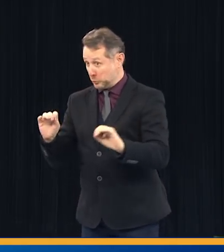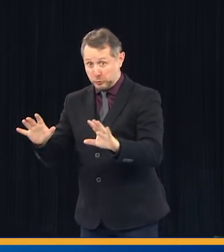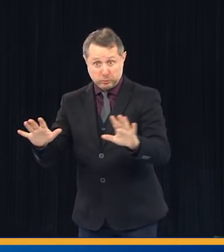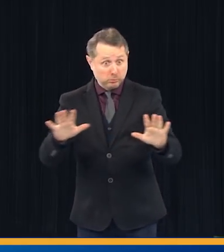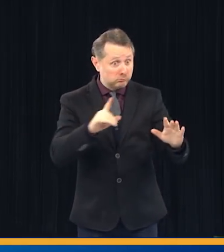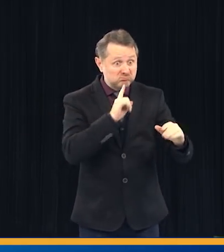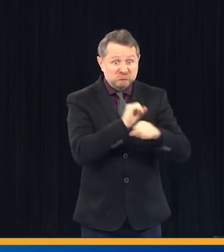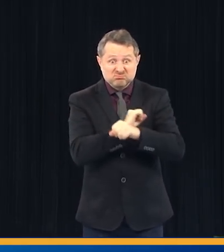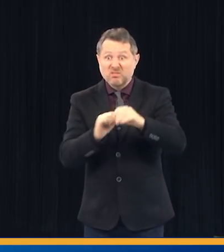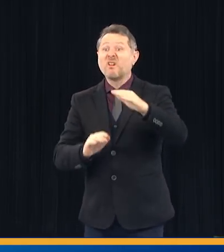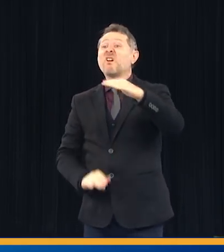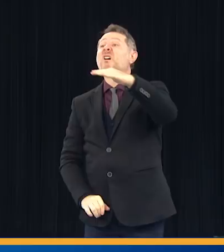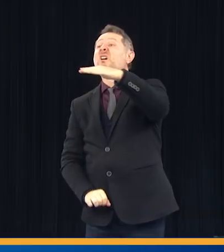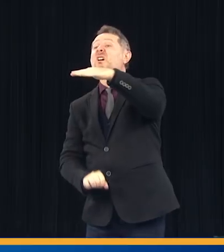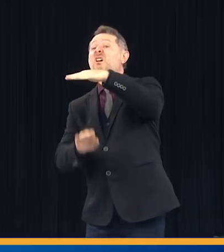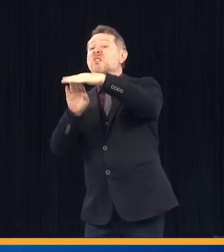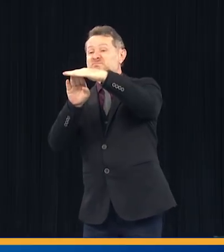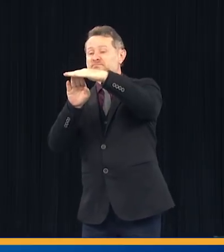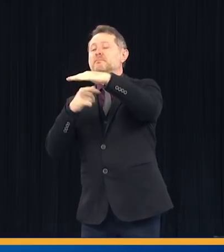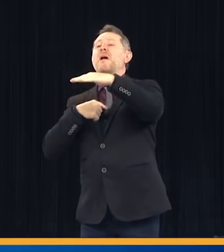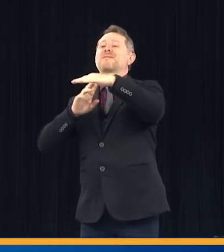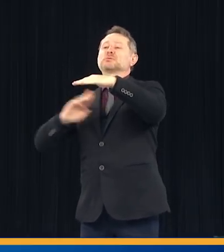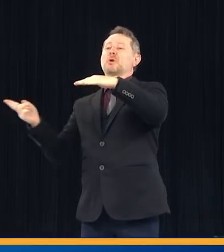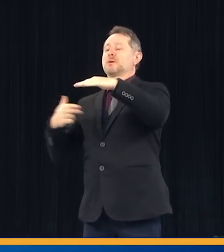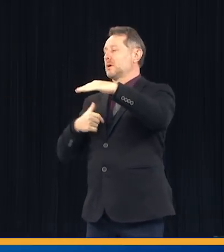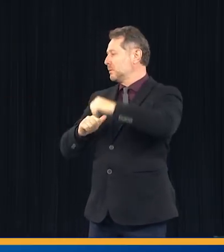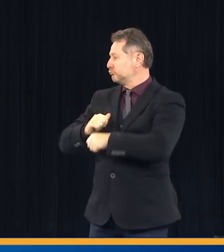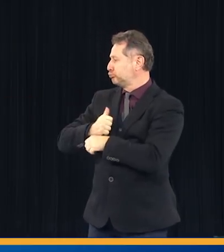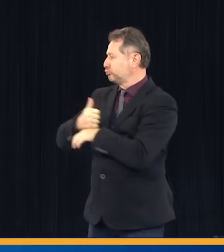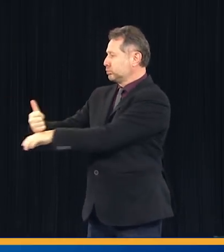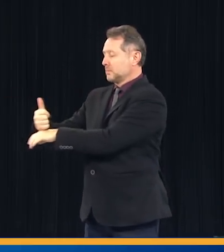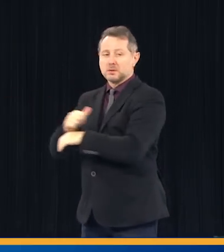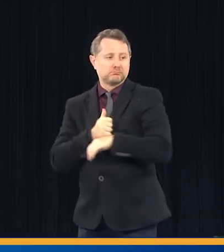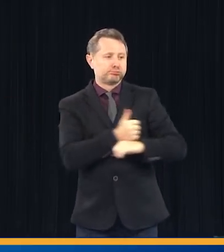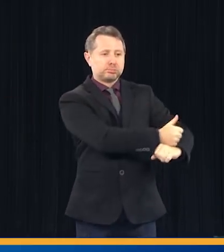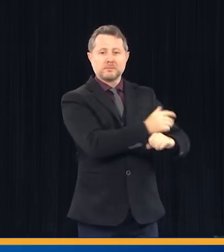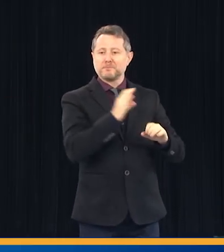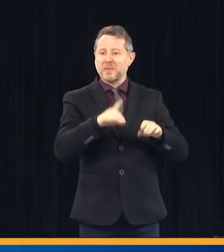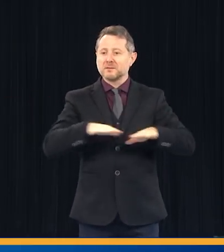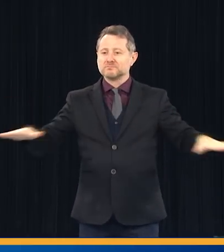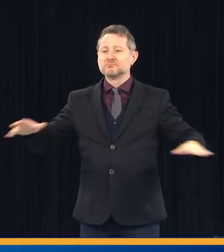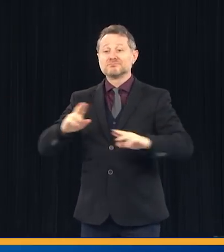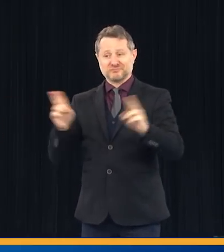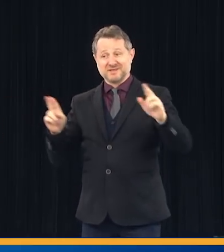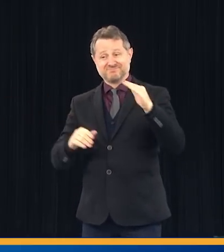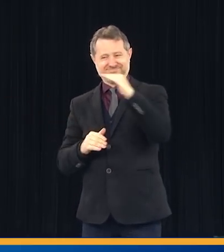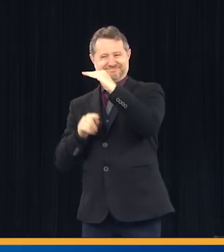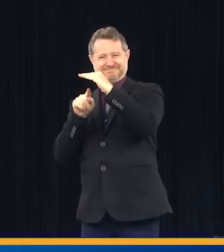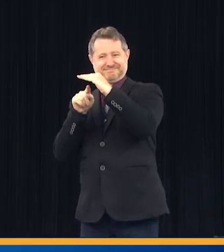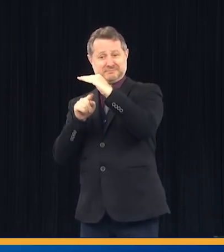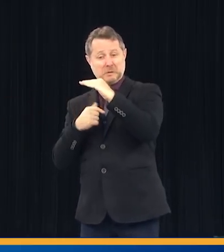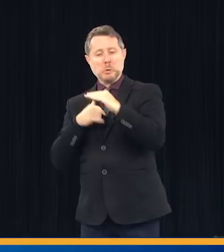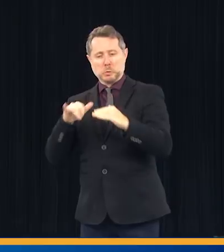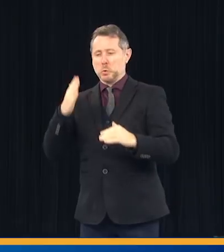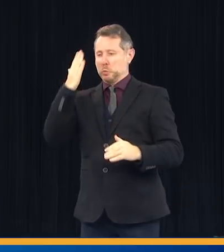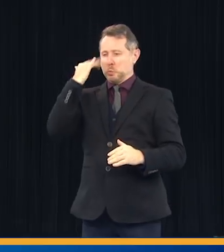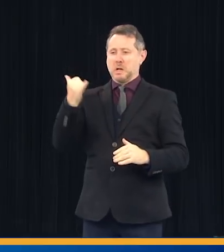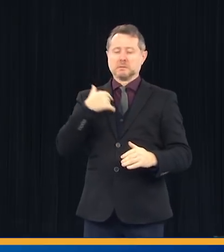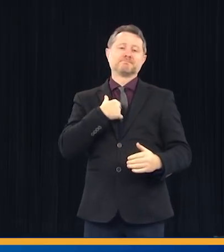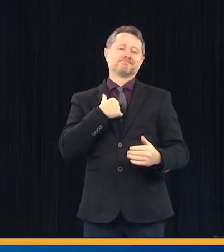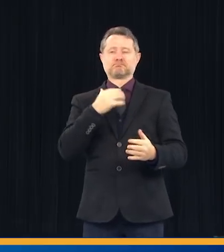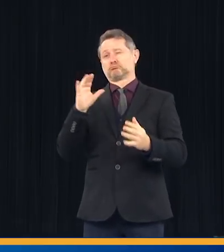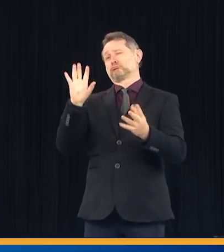that apex, make sure you're ready for the apex, and that's where the 30,000 ventilators come in. I have